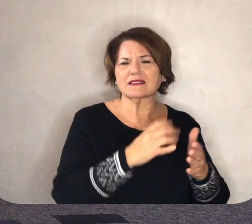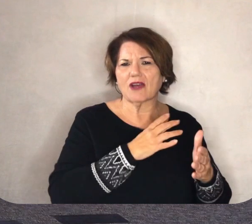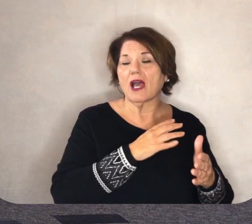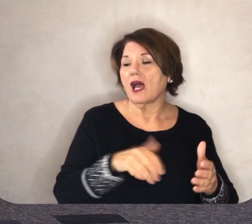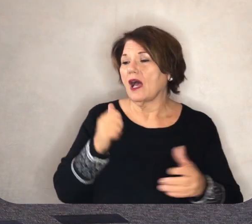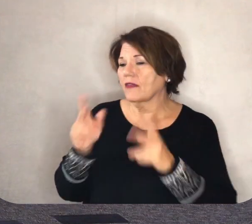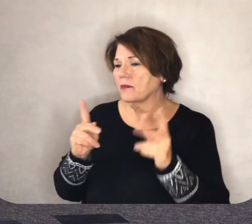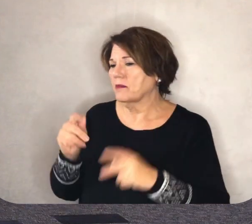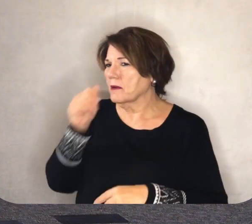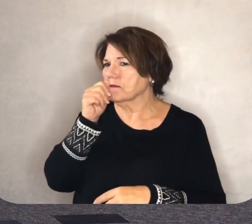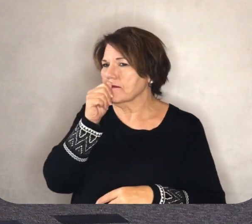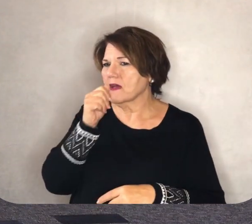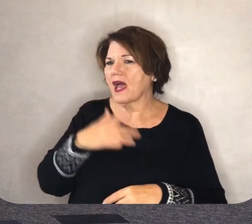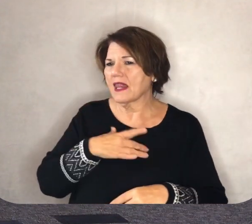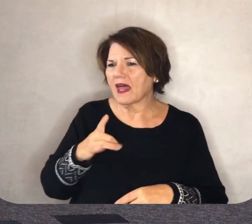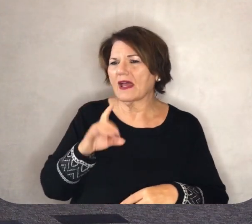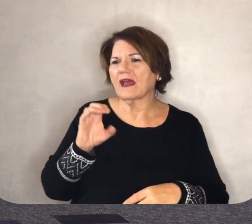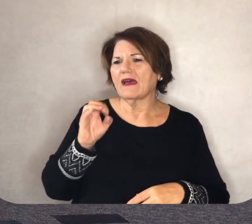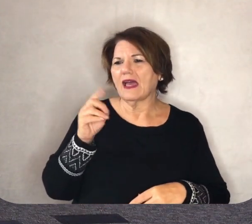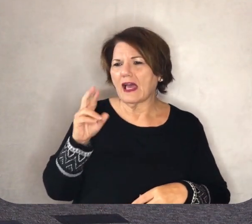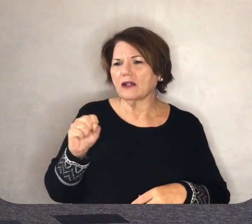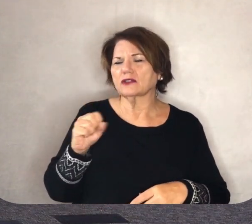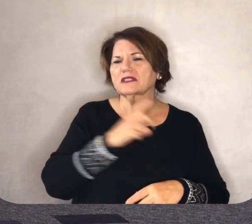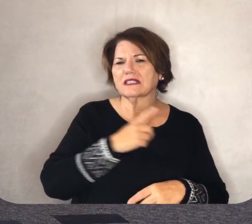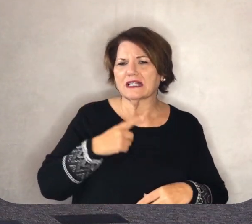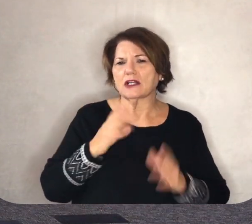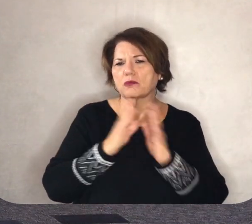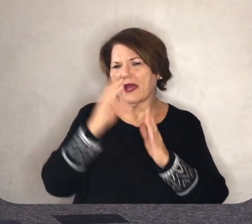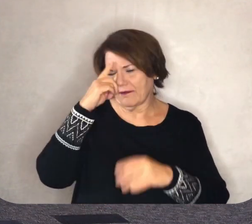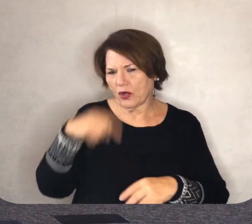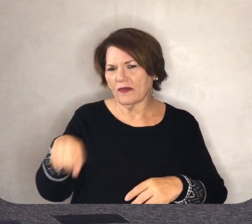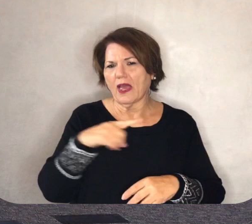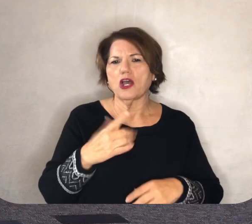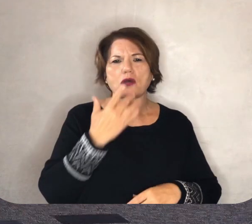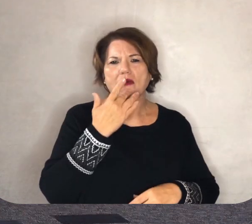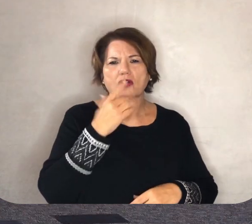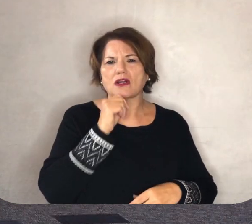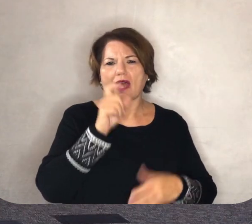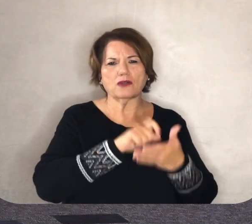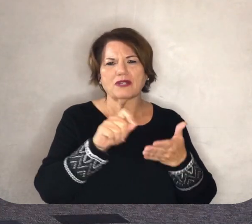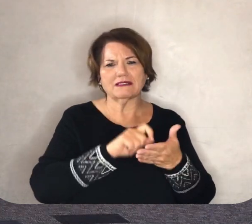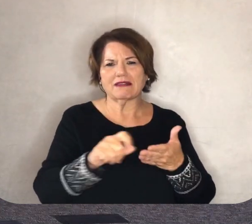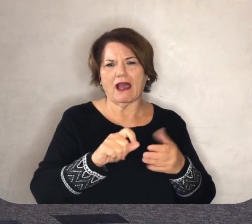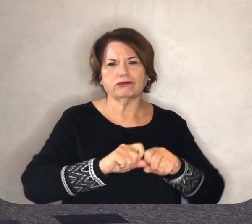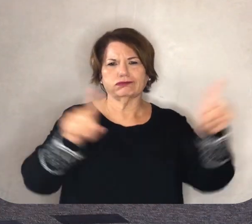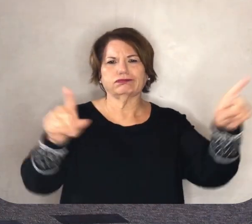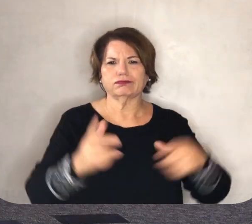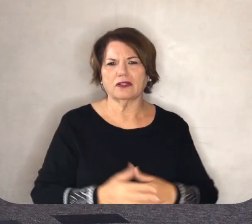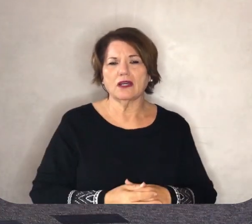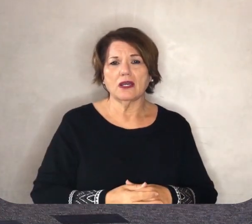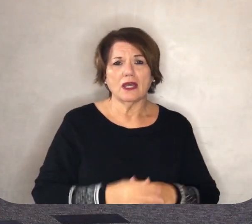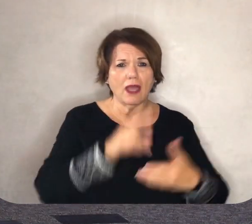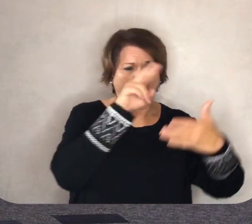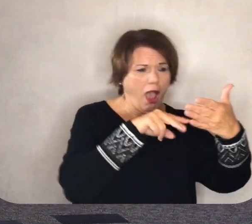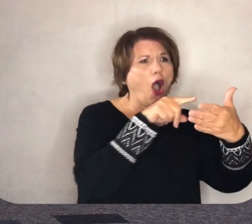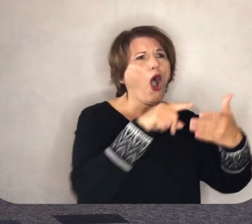may be that they just would like the elders or the deacons or the leadership of the church to pray for them, but they'd prefer to not have it written somewhere. So if you don't find it there, don't feel like, hey,